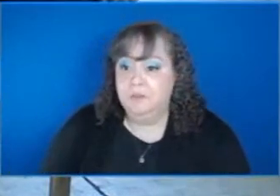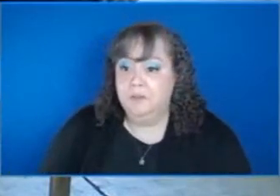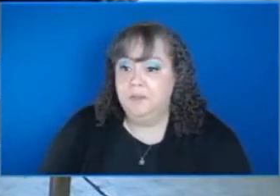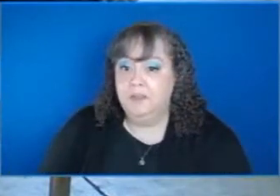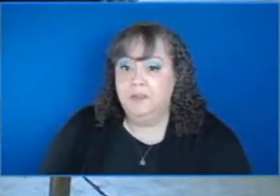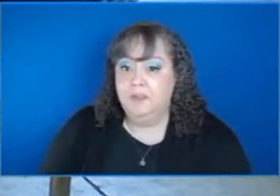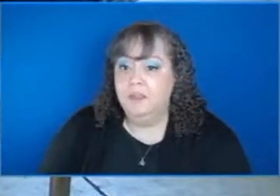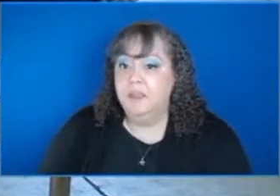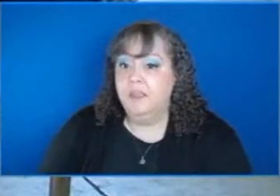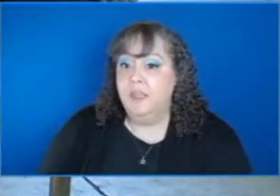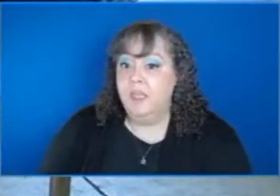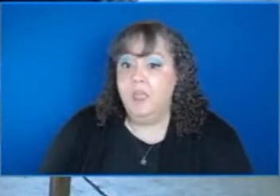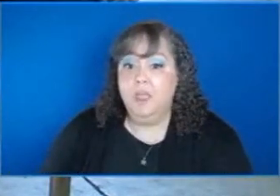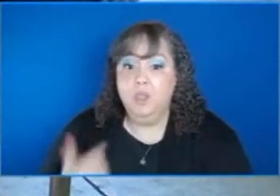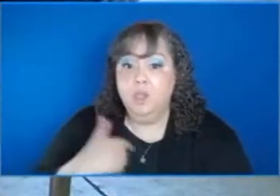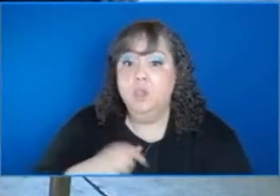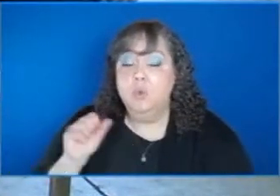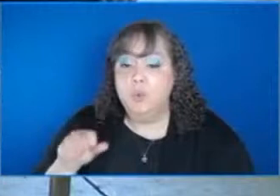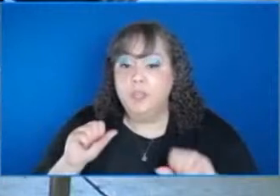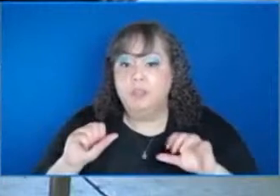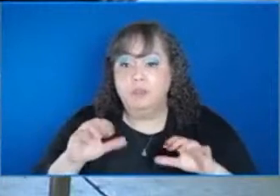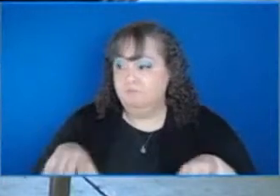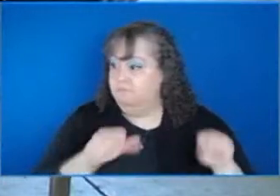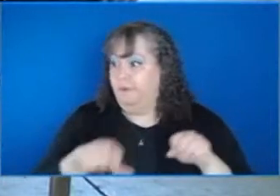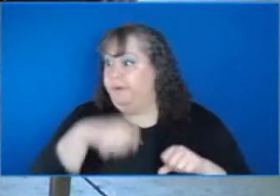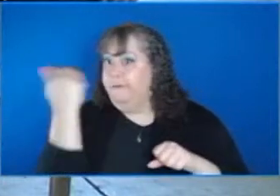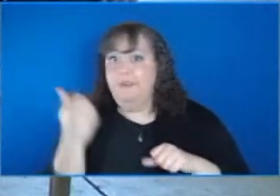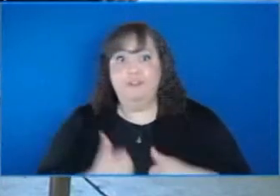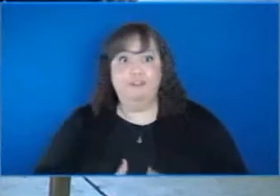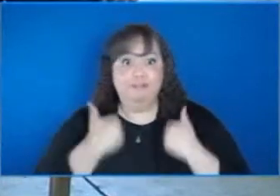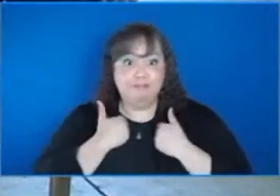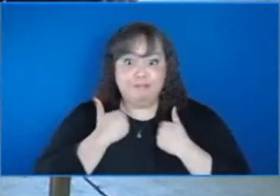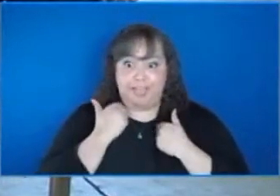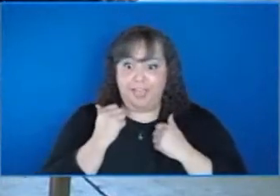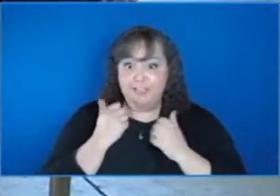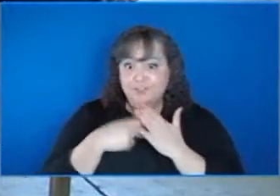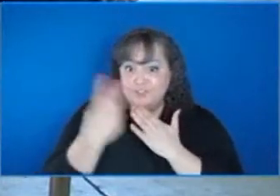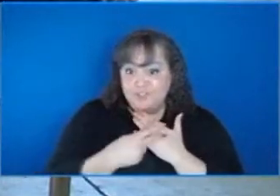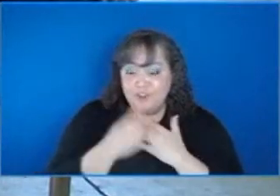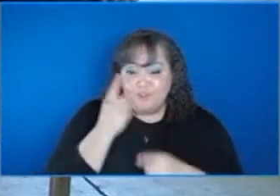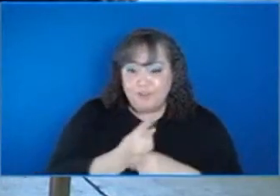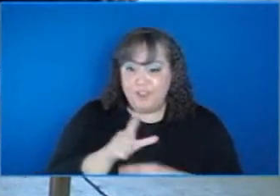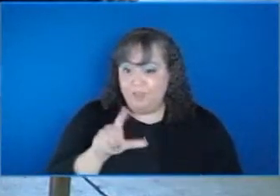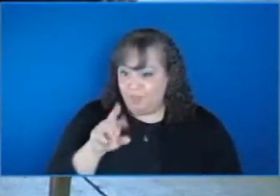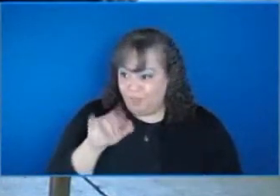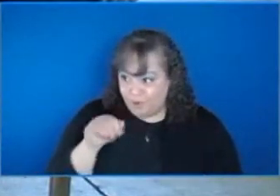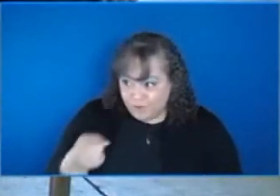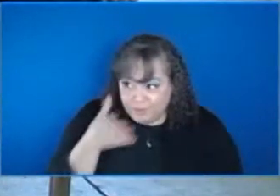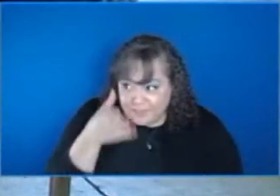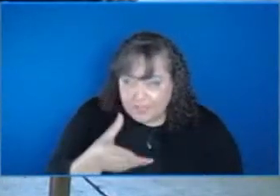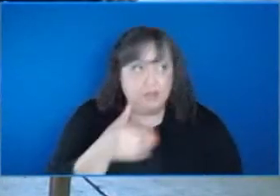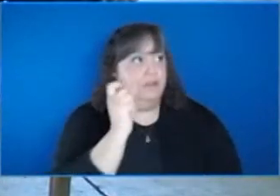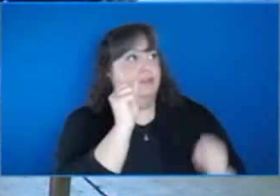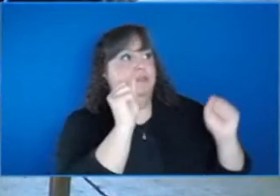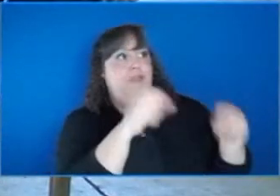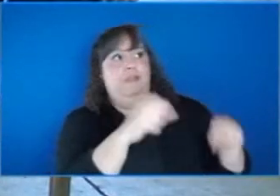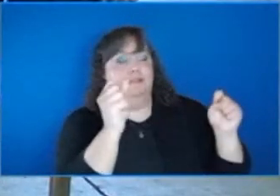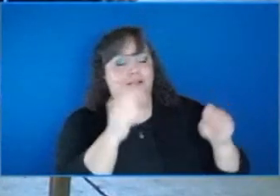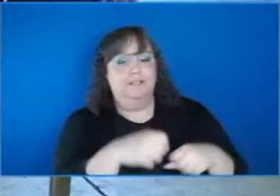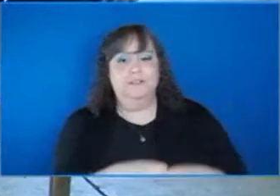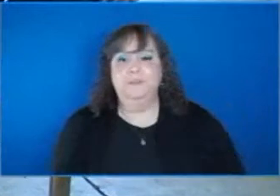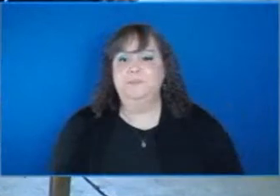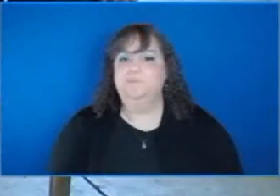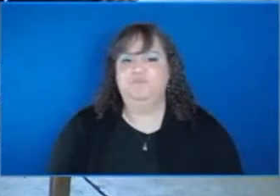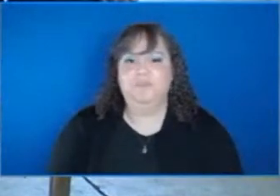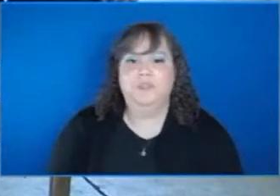show, right? We should do another live show. for sure. Yeah, We're in. You'll be there, Lori, Oh, right? absolutely. Okay. Slice Fire on